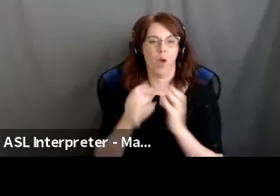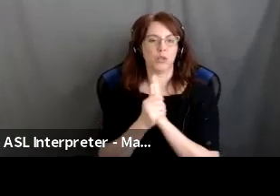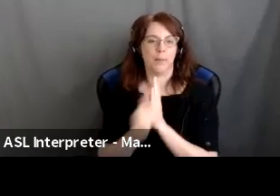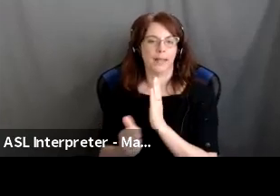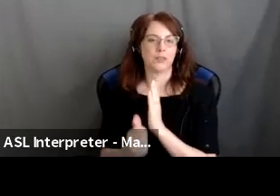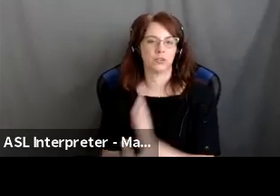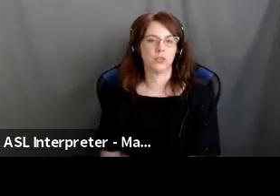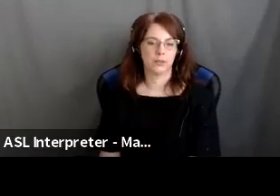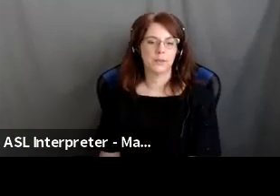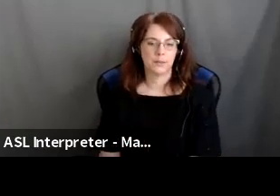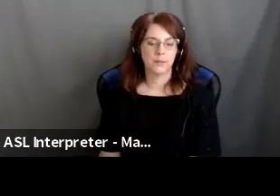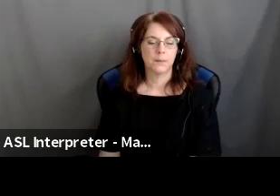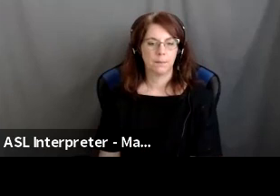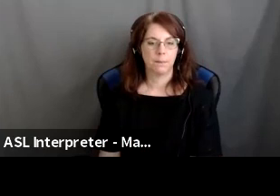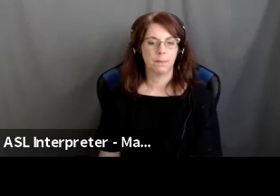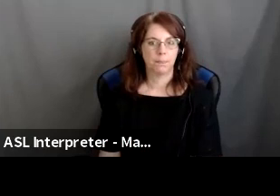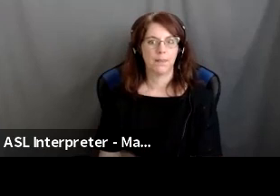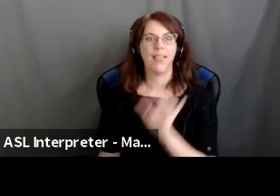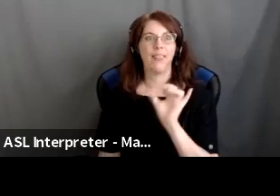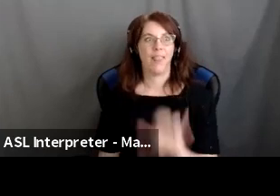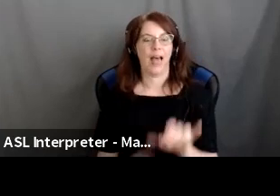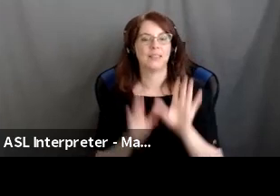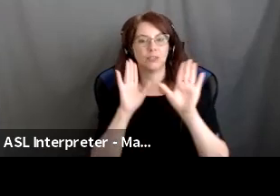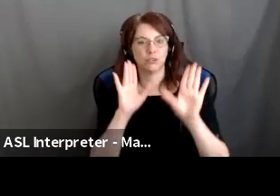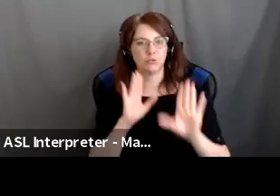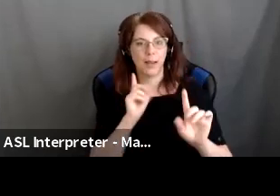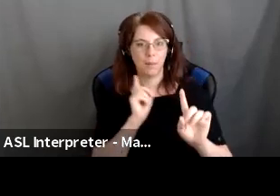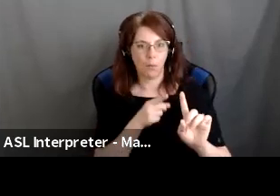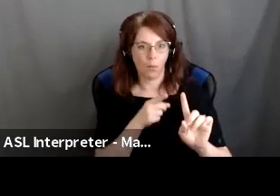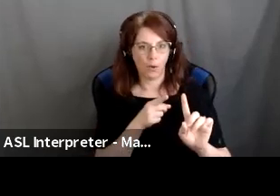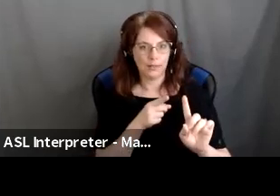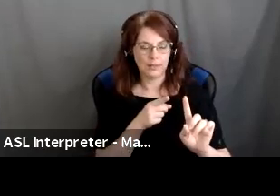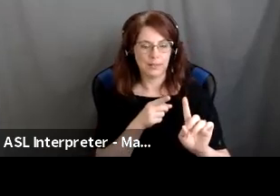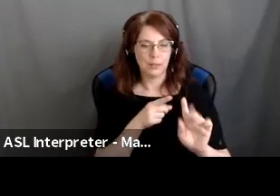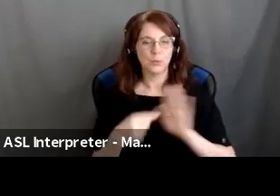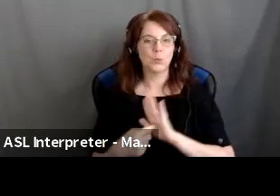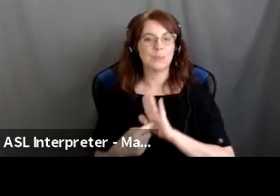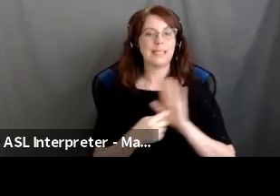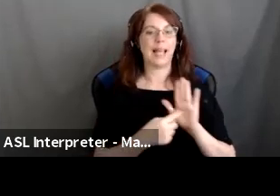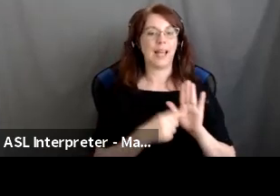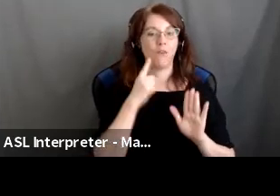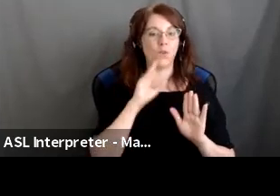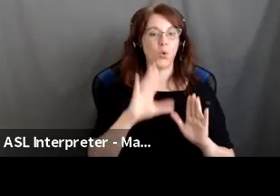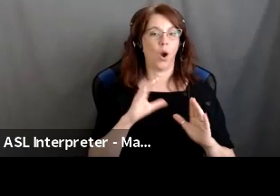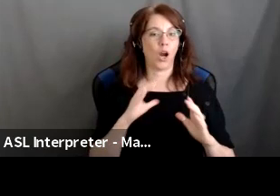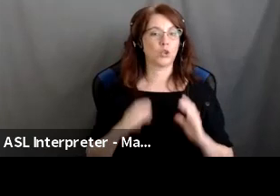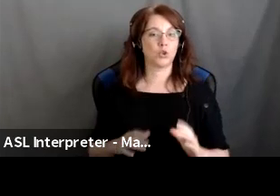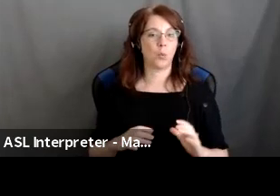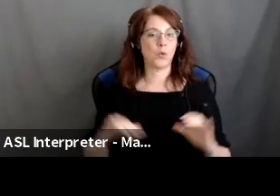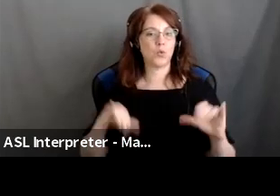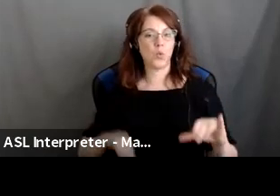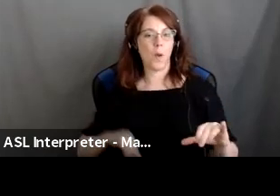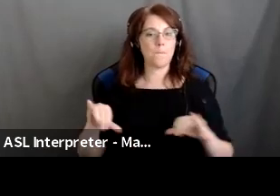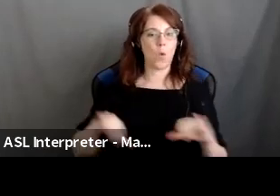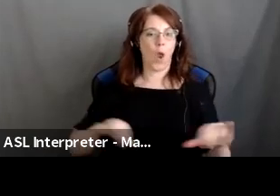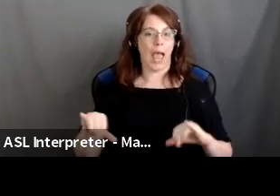Yes. So that's a great point, to just stand out for your consumers, just to stand out and brag about